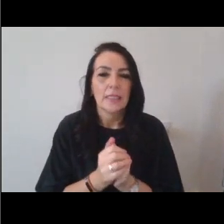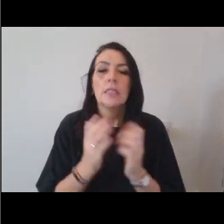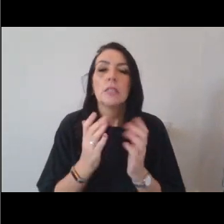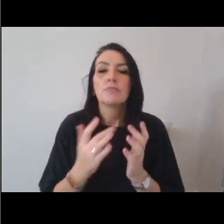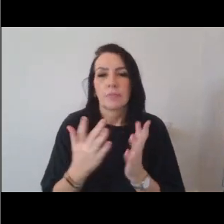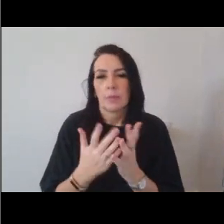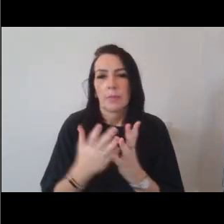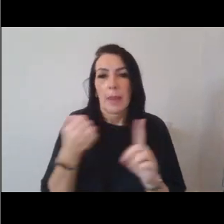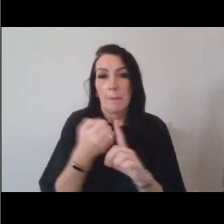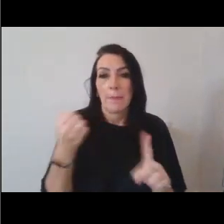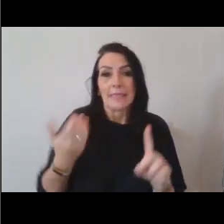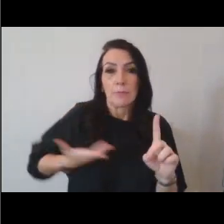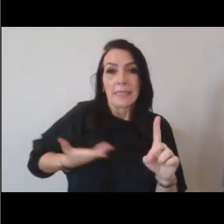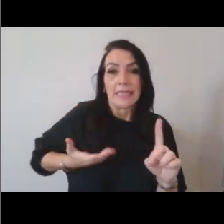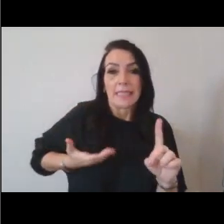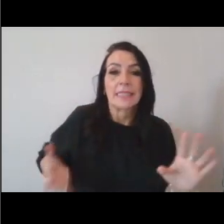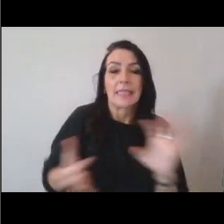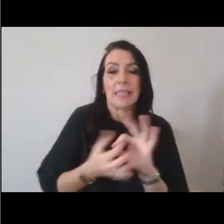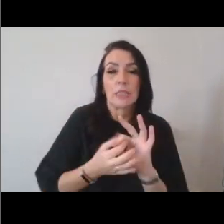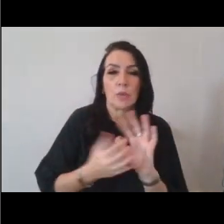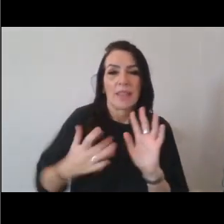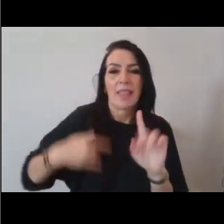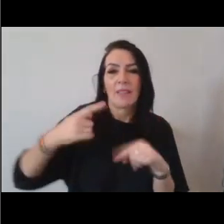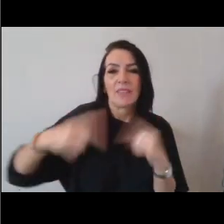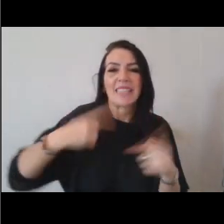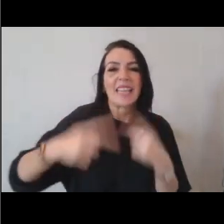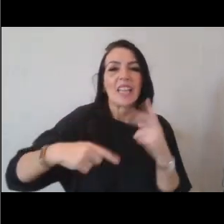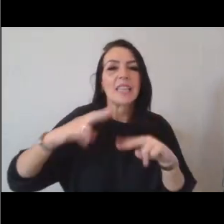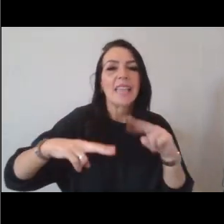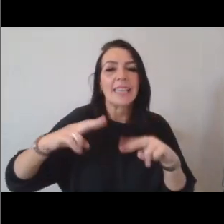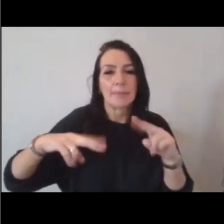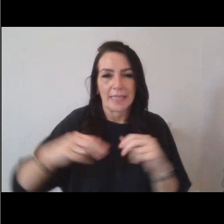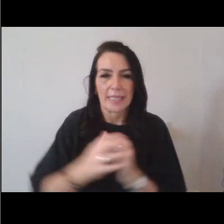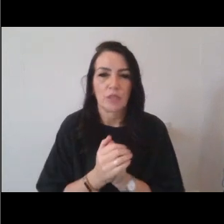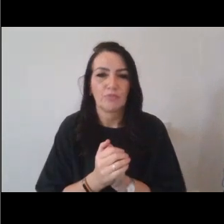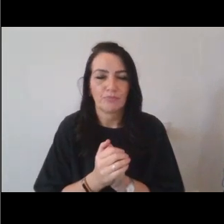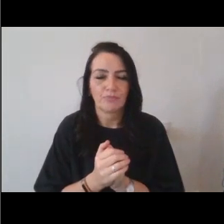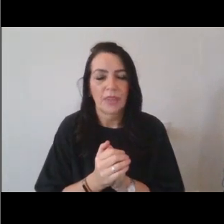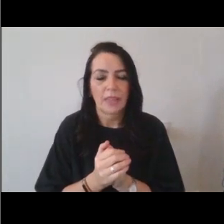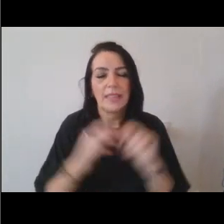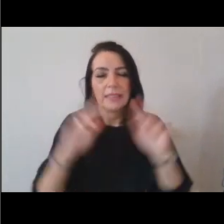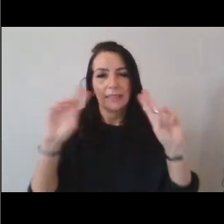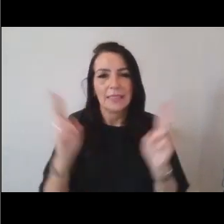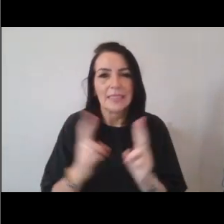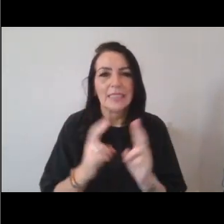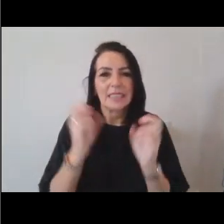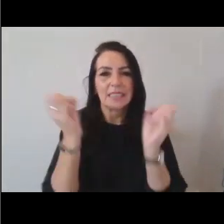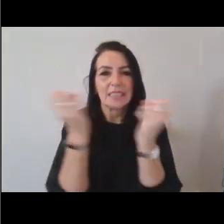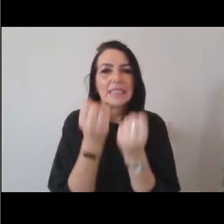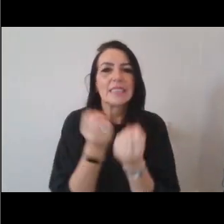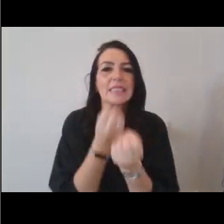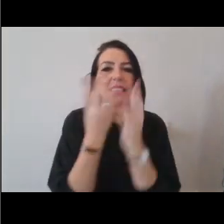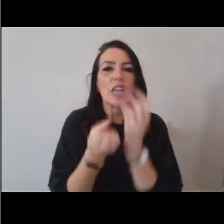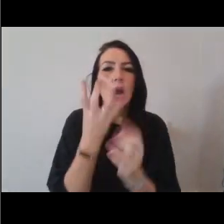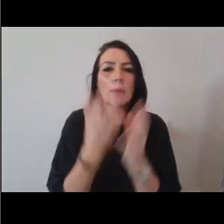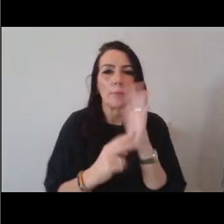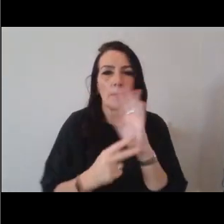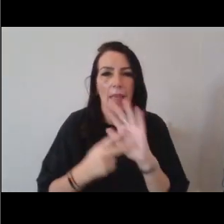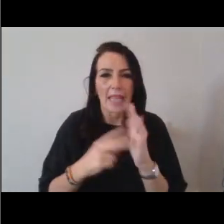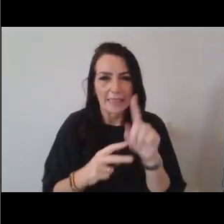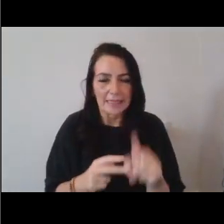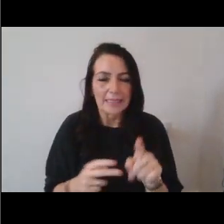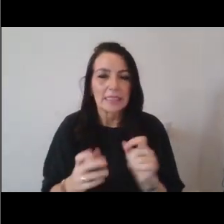and decarbonization plans? In this webinar, we'll discuss what a life cycle assessment is and how it can be a